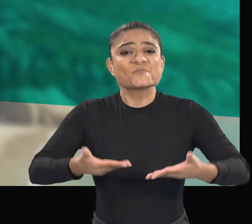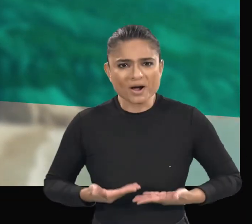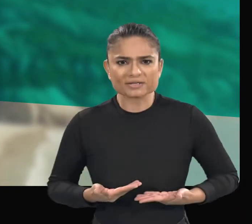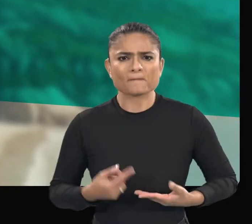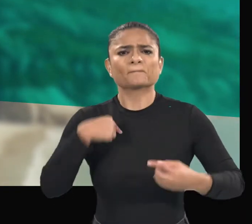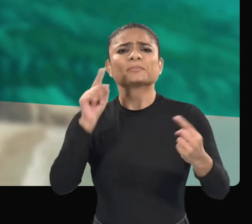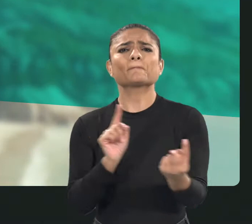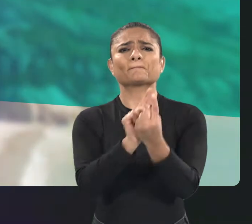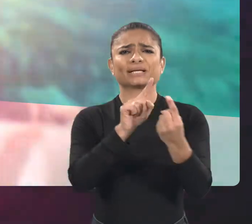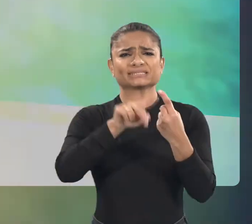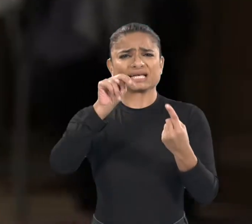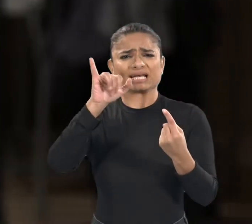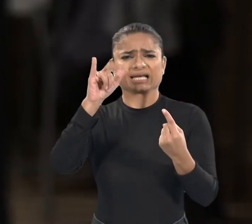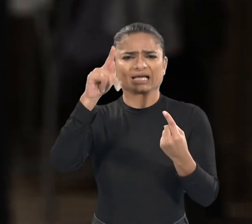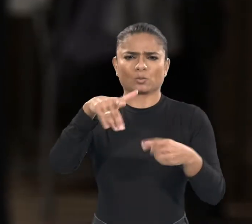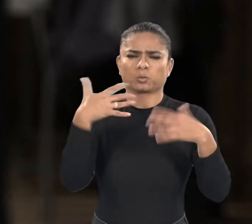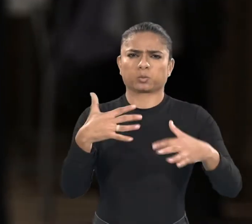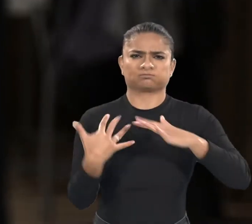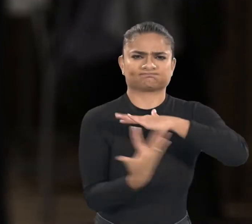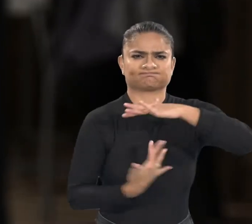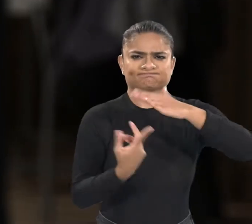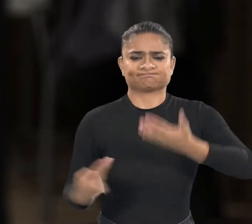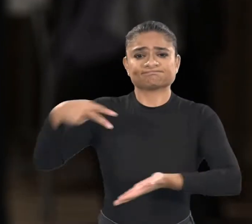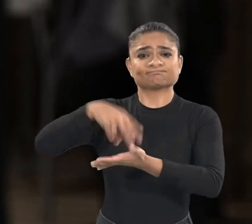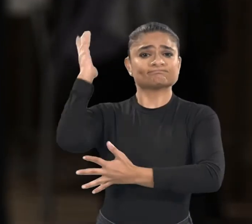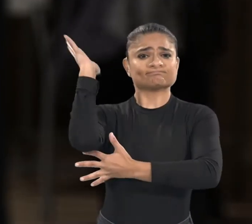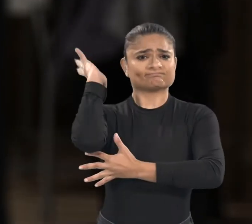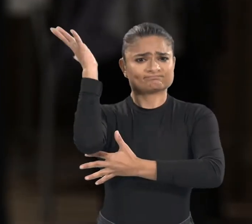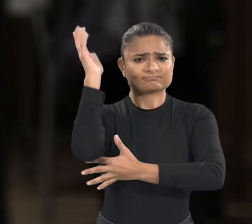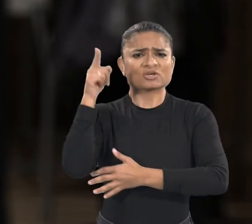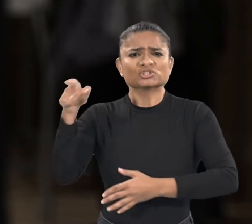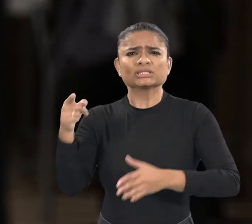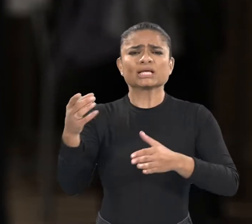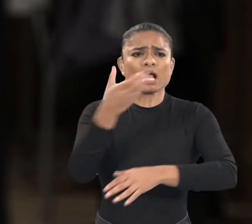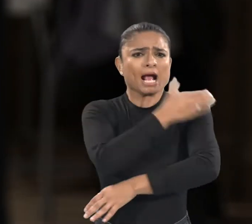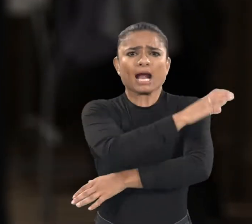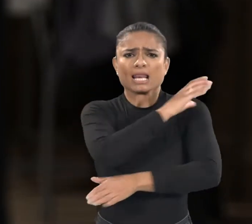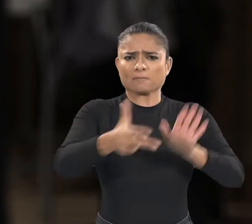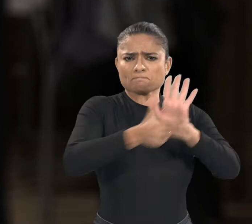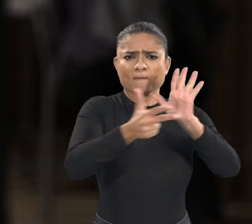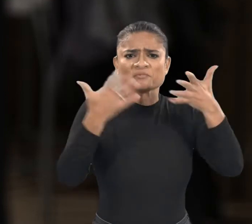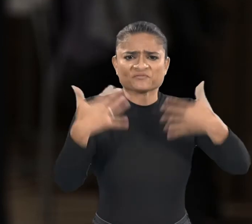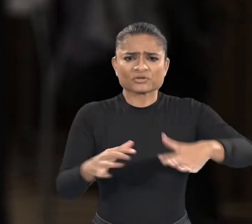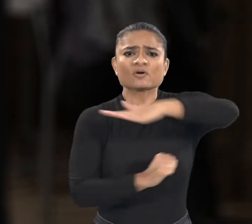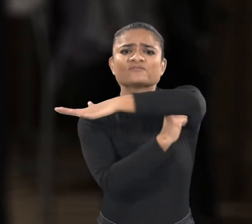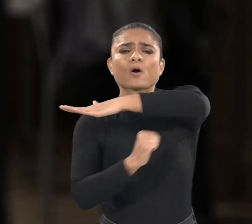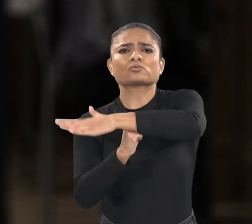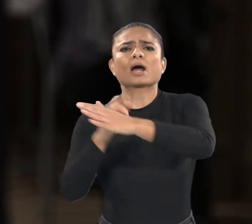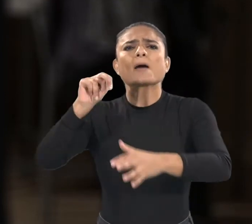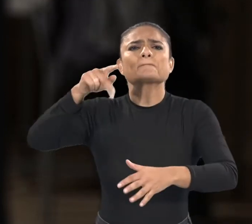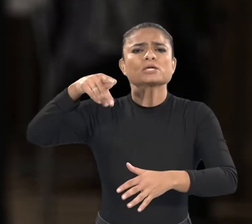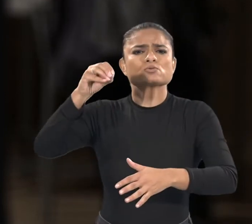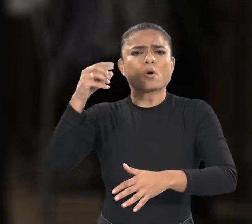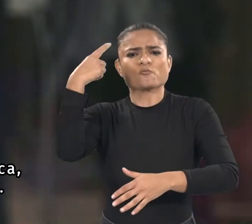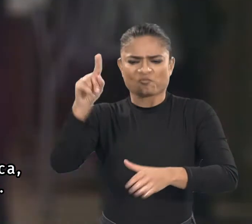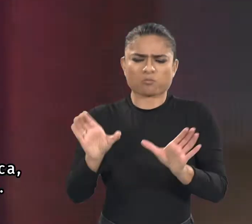Welcome back. Nikki Abdiner is an international keynote speaker, registered clinical psychologist, and founder of the non-profit